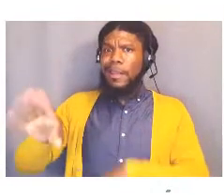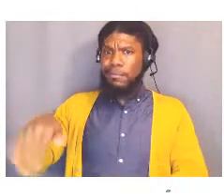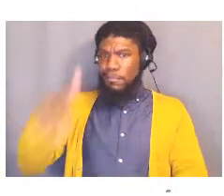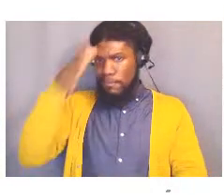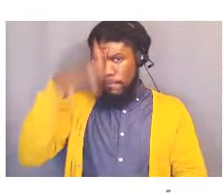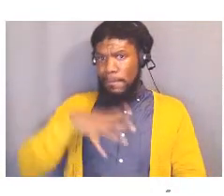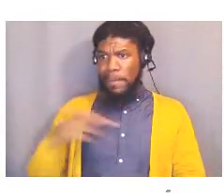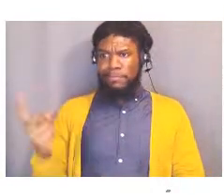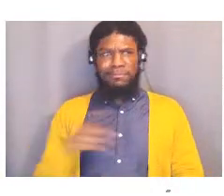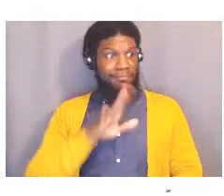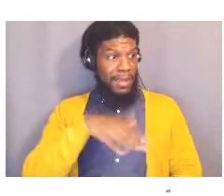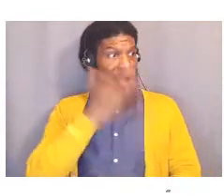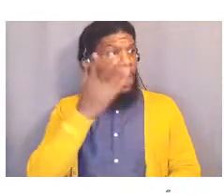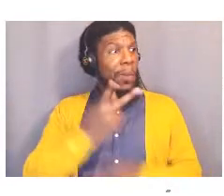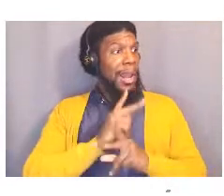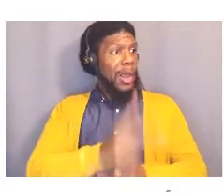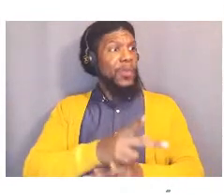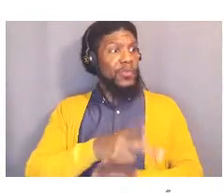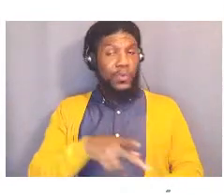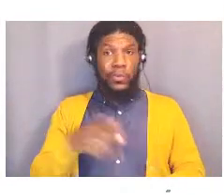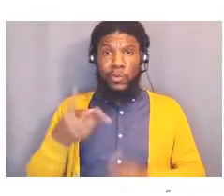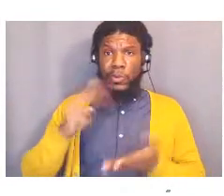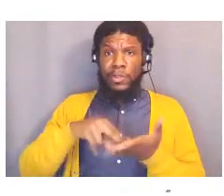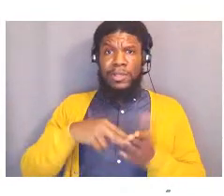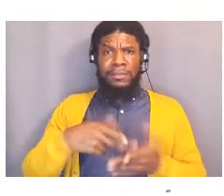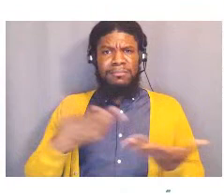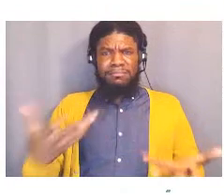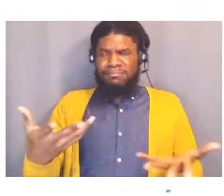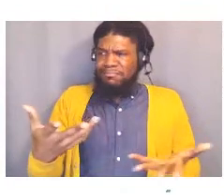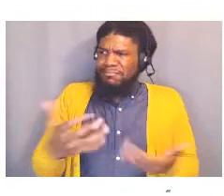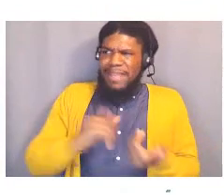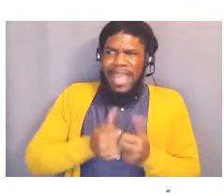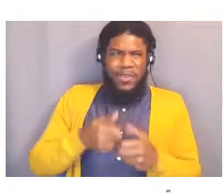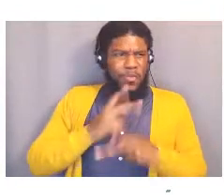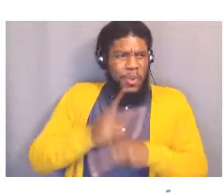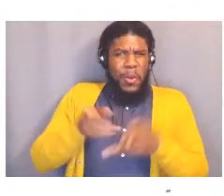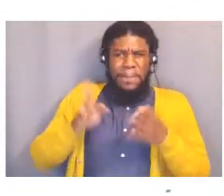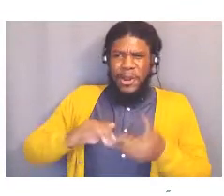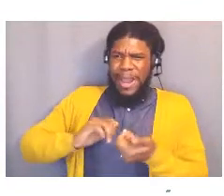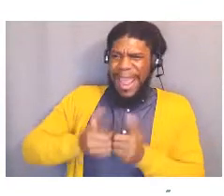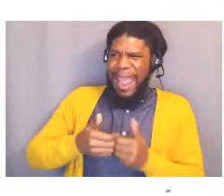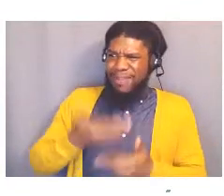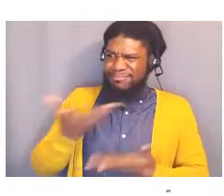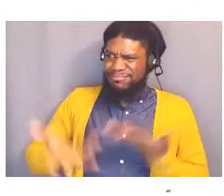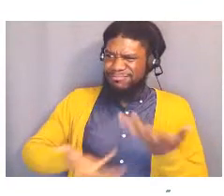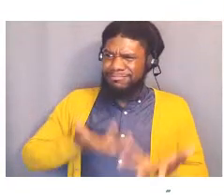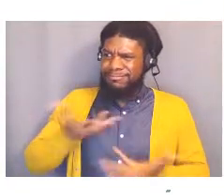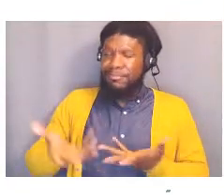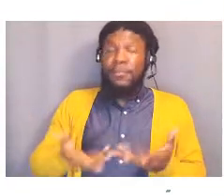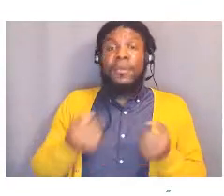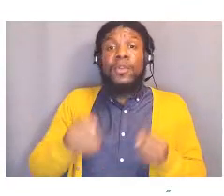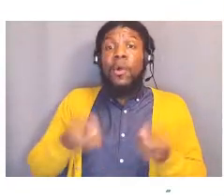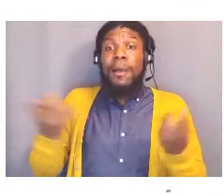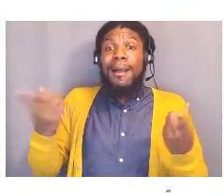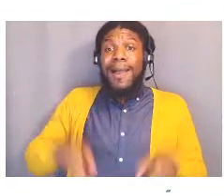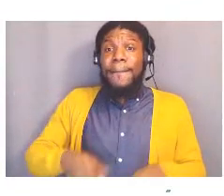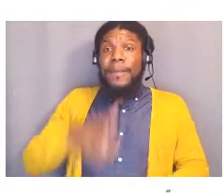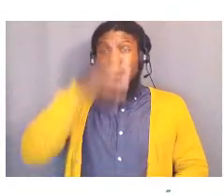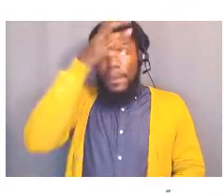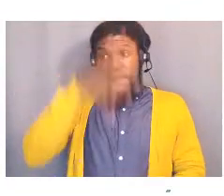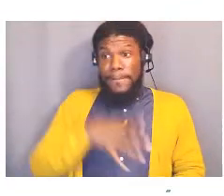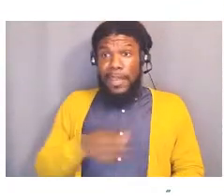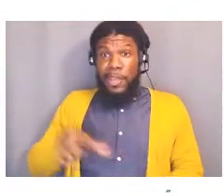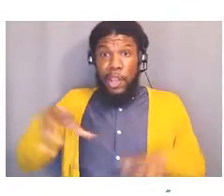going to loan me out. You say, Aunt Harriet, how you loan out a person? That's when a man what owned